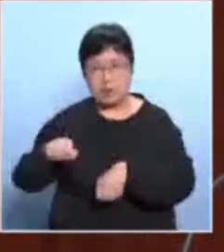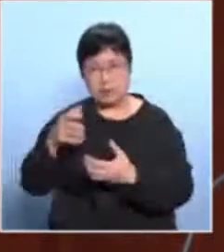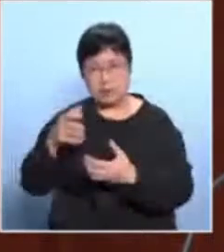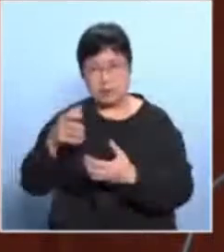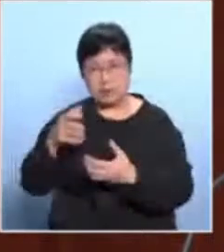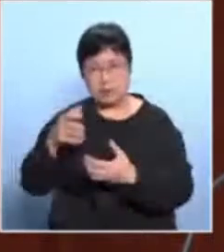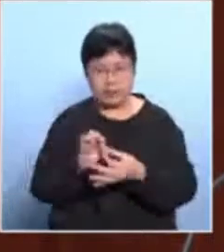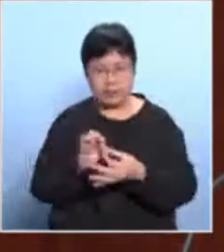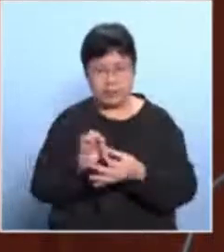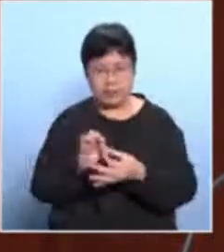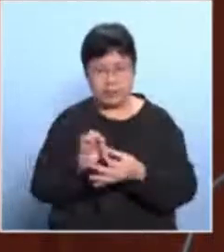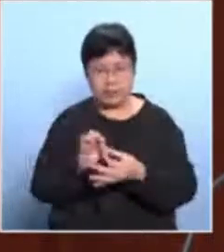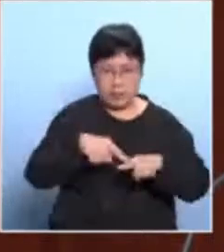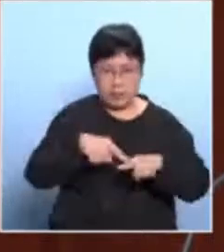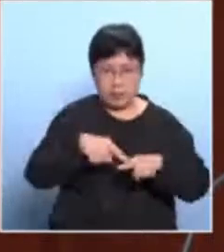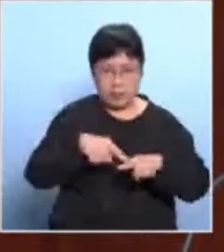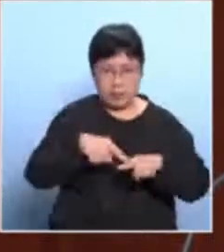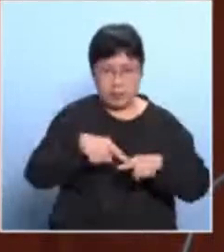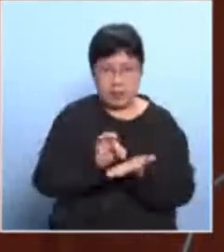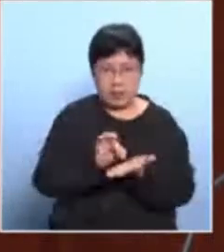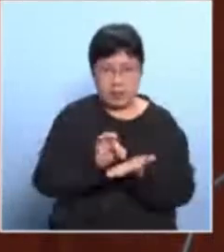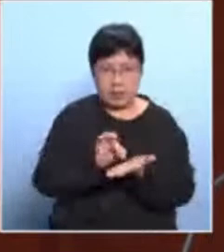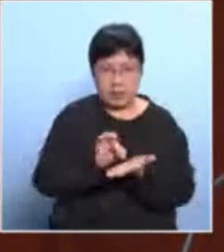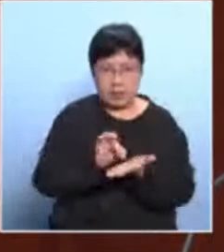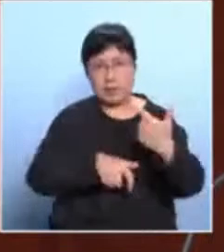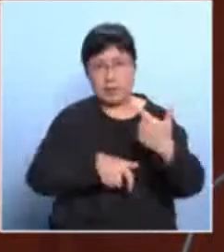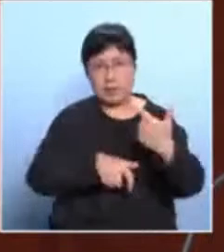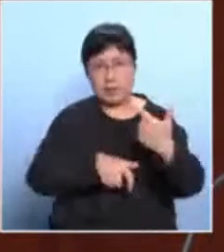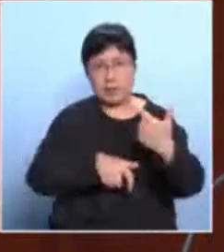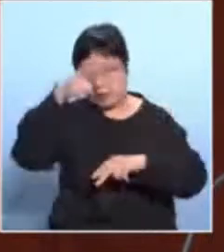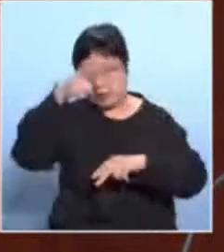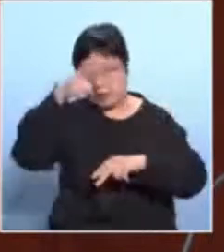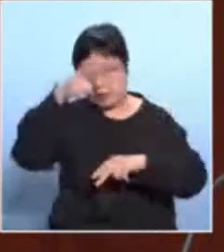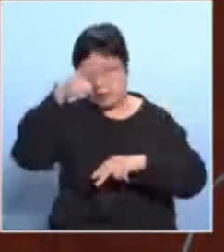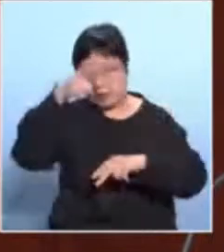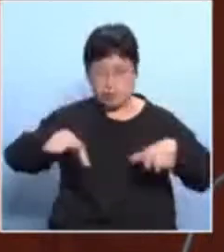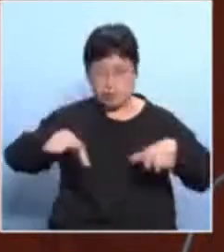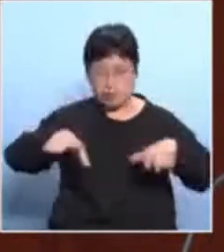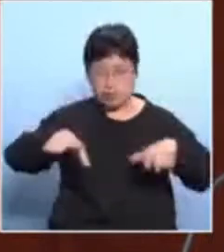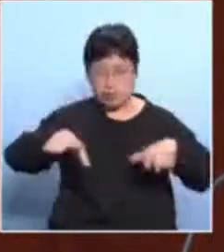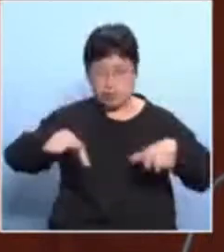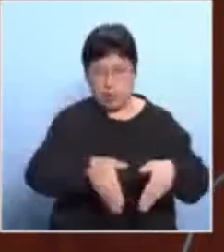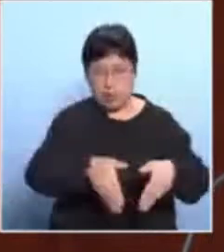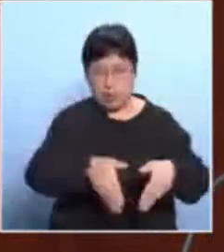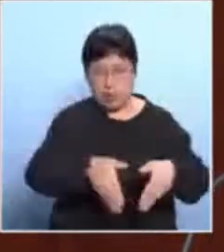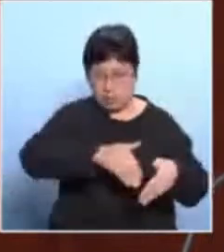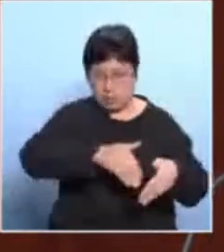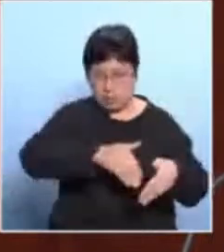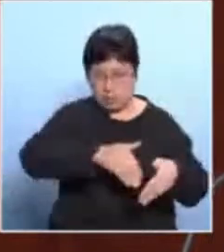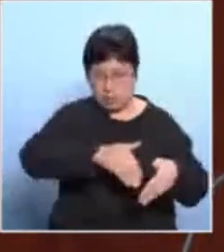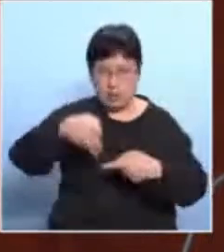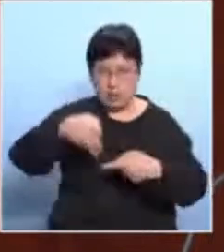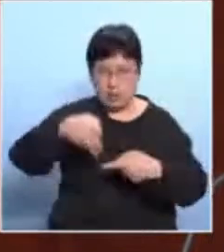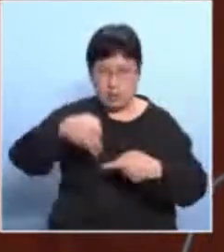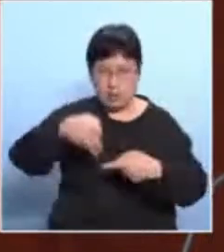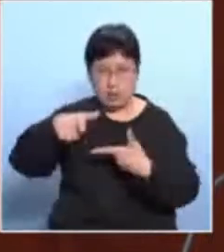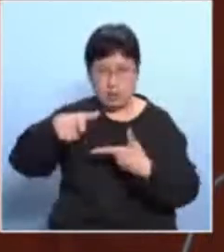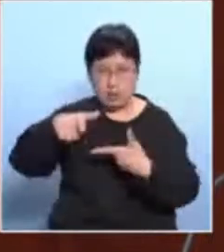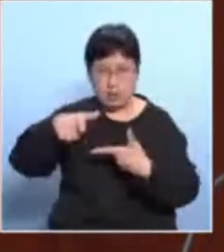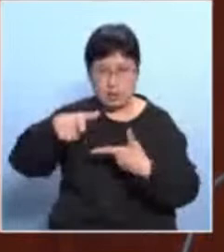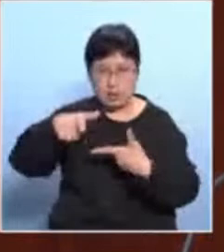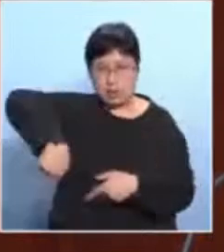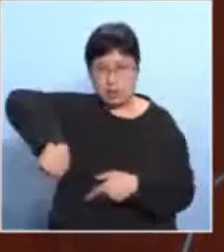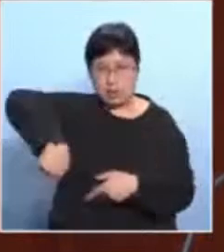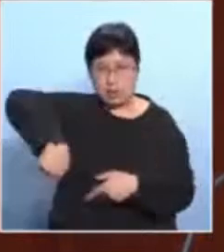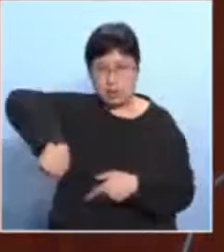Corridor. The central government promulgated in August the development plan for Shenzhen Park of Hetao Shenzhen-Hong Kong